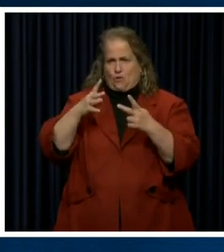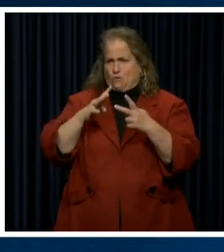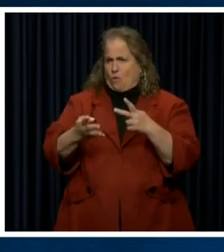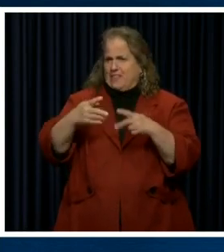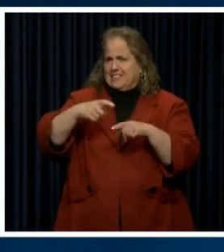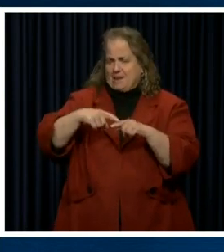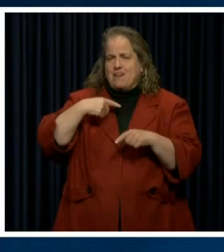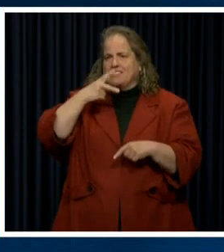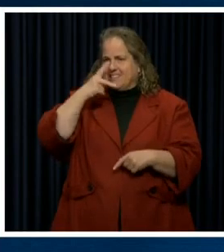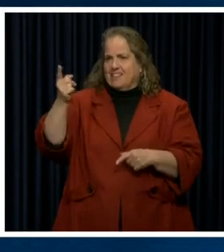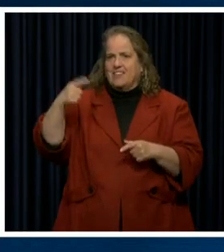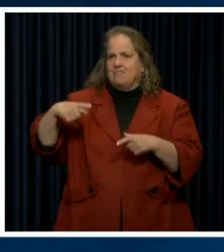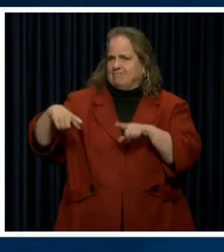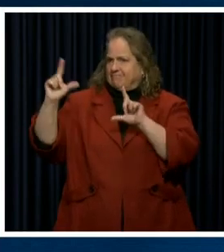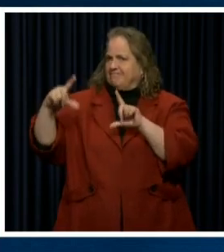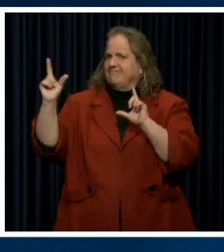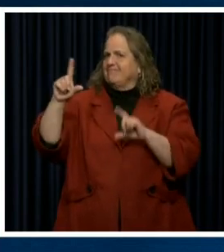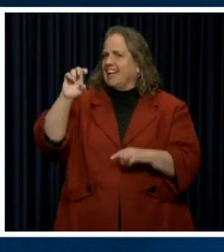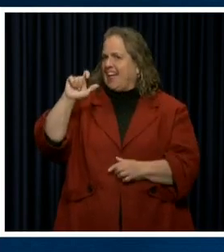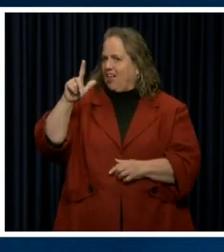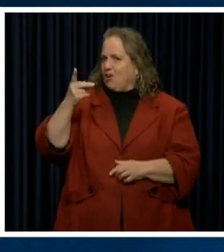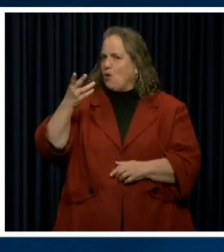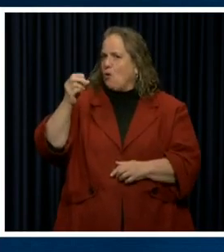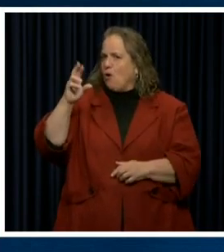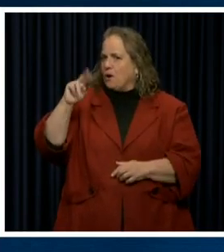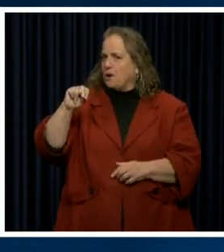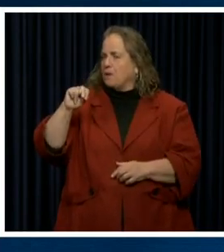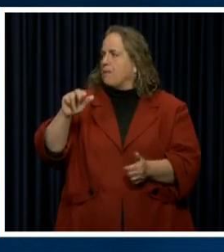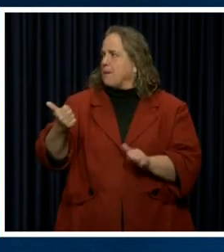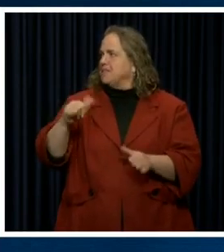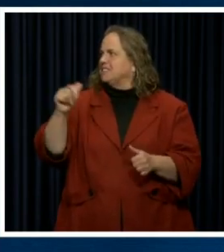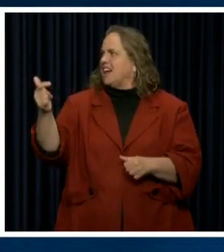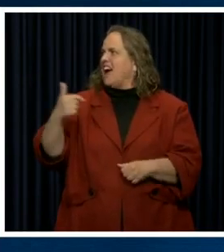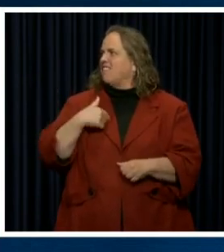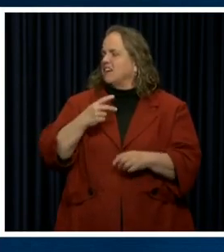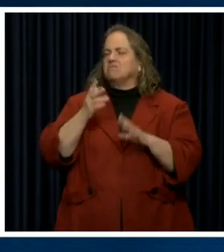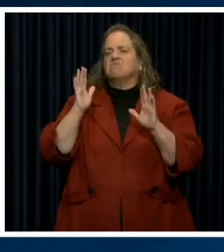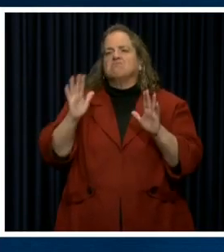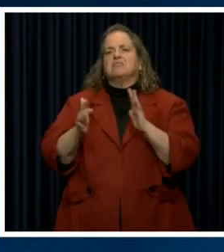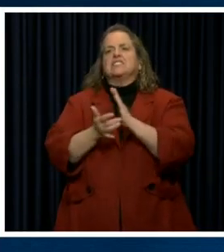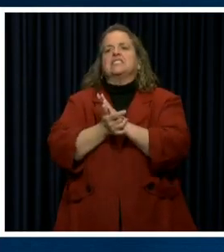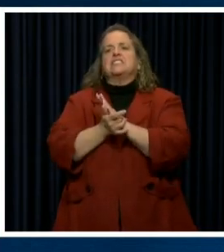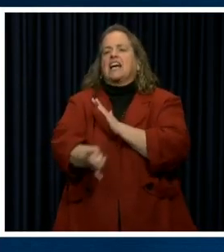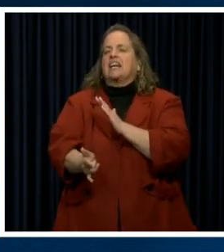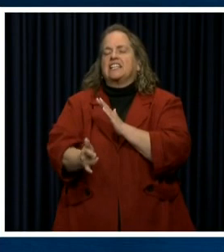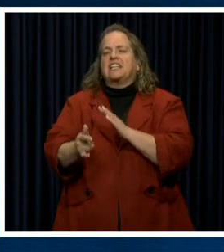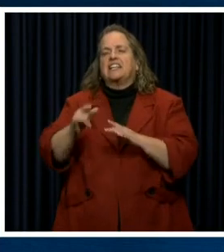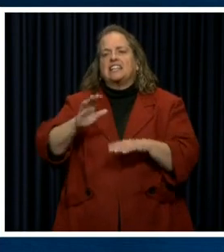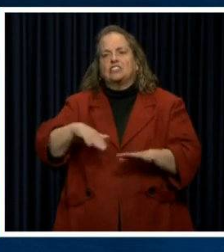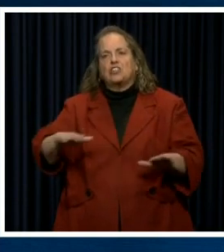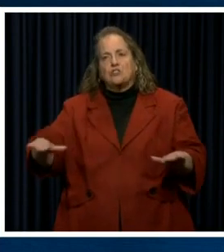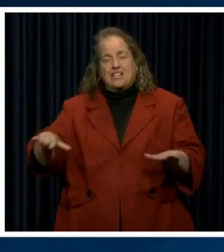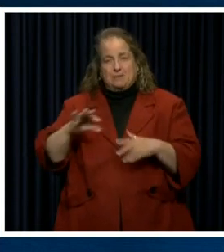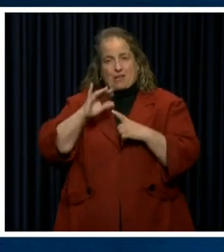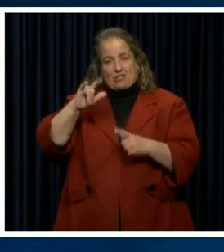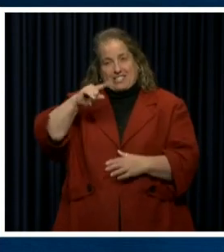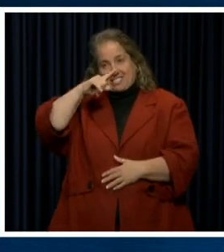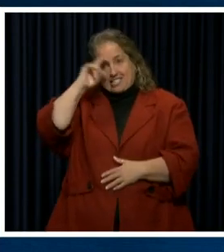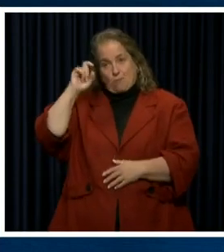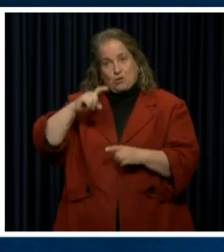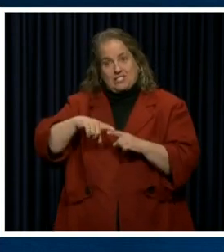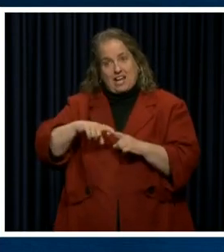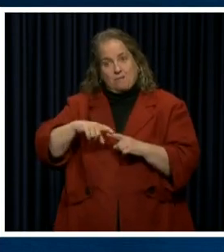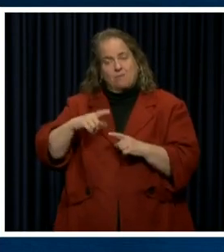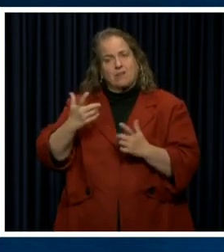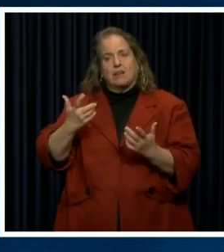time I think they've been up. But they've got some really talented kiddos, and we want to keep seeing this, especially as we're in the summer. And people are saying, why